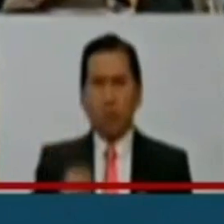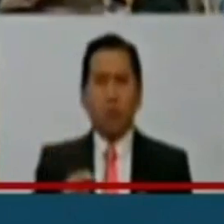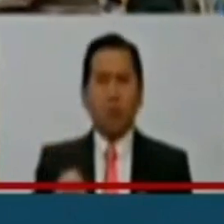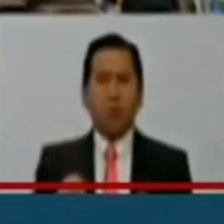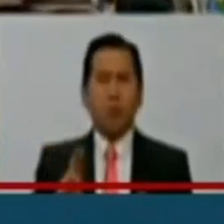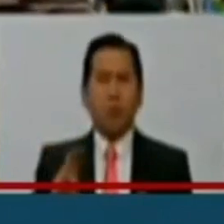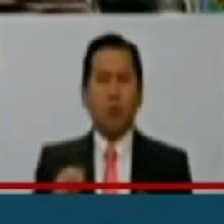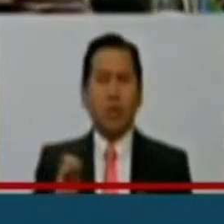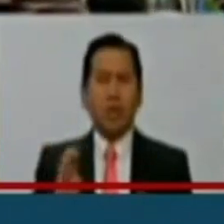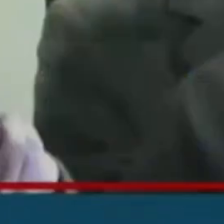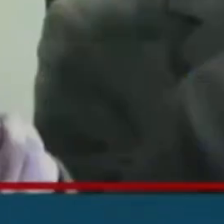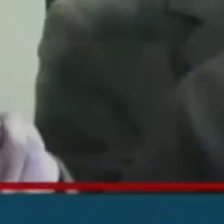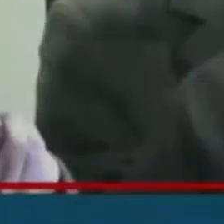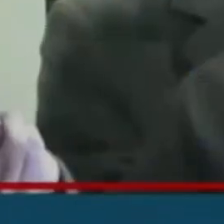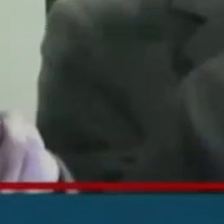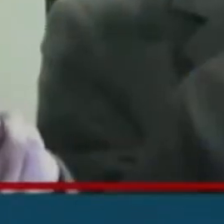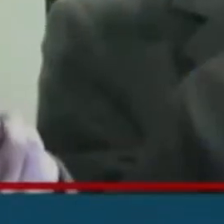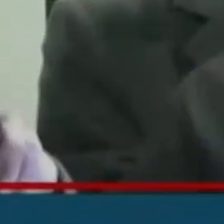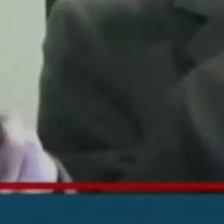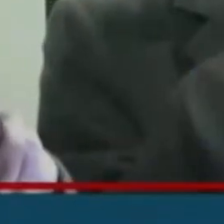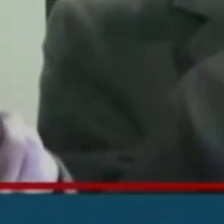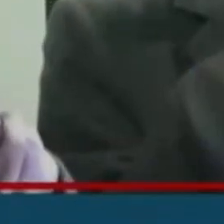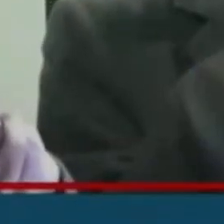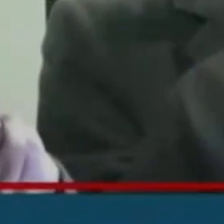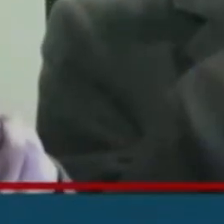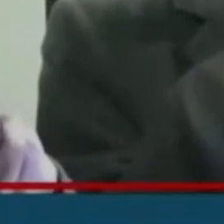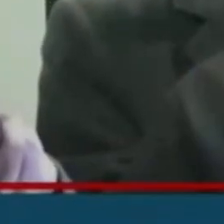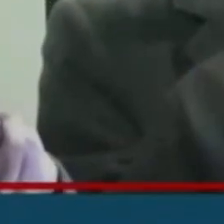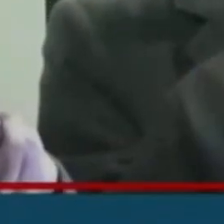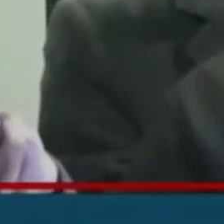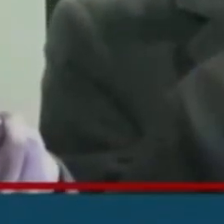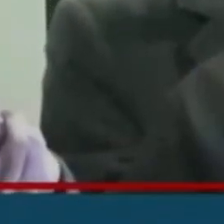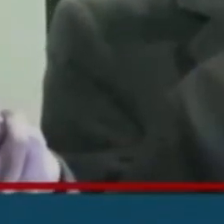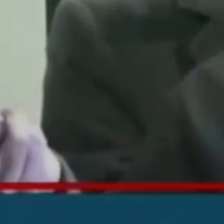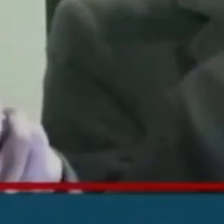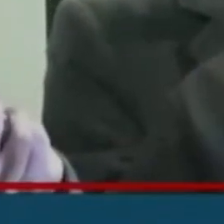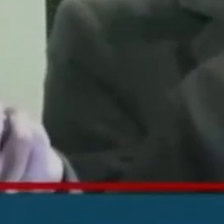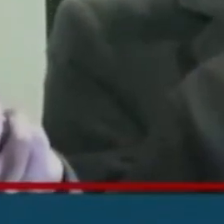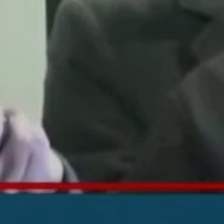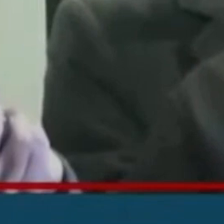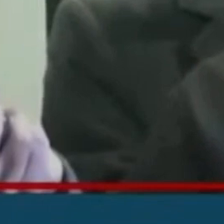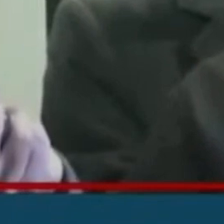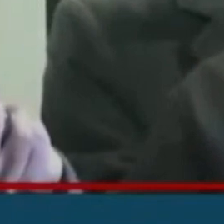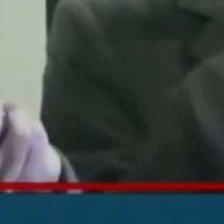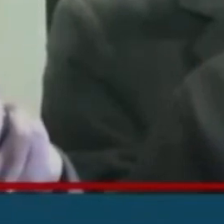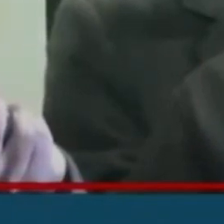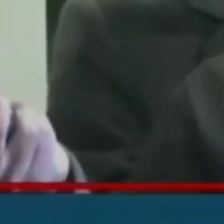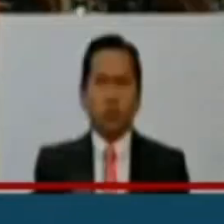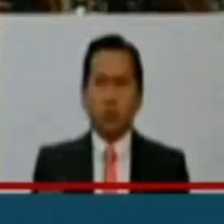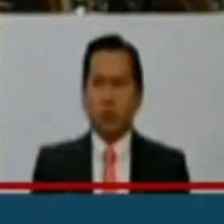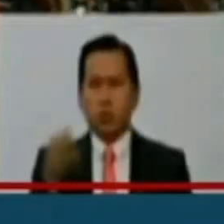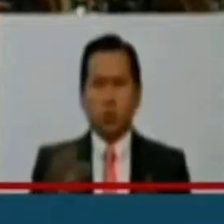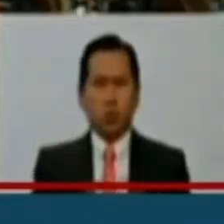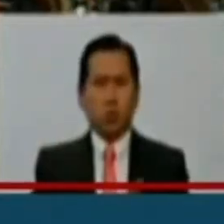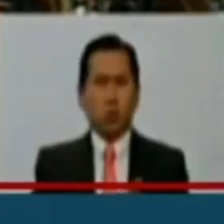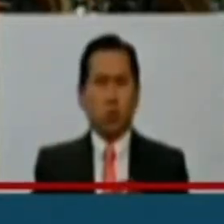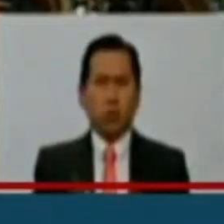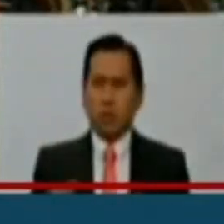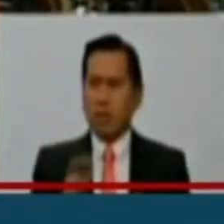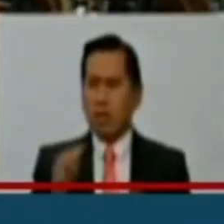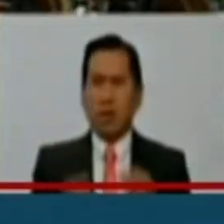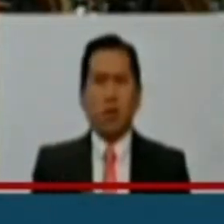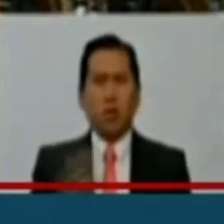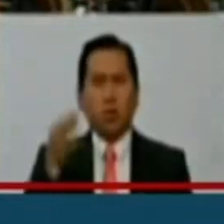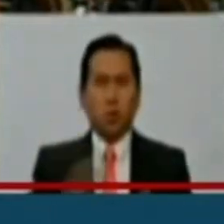obtain foreign exchange. The country reported a fall of its international reserves by up to $3.5 billion in March, as